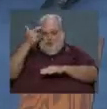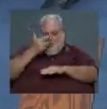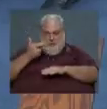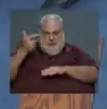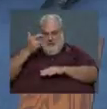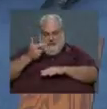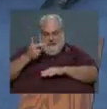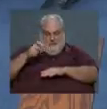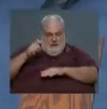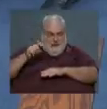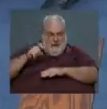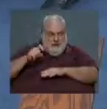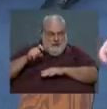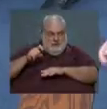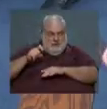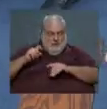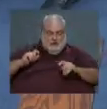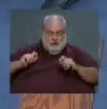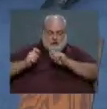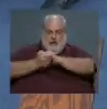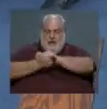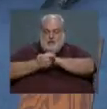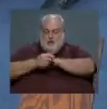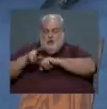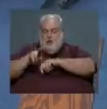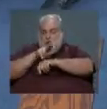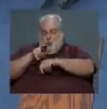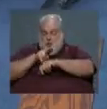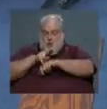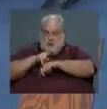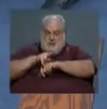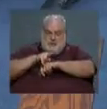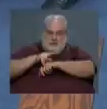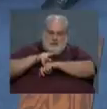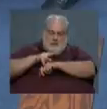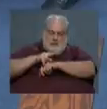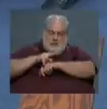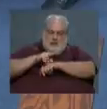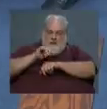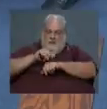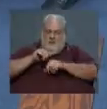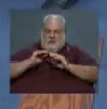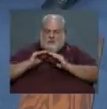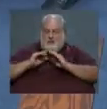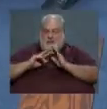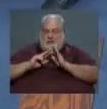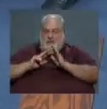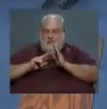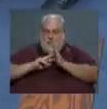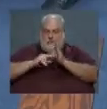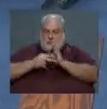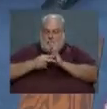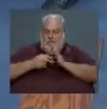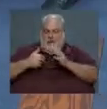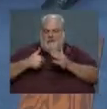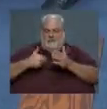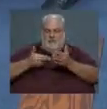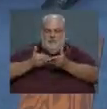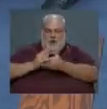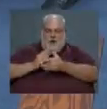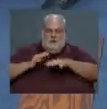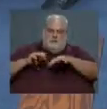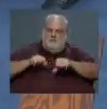to change that use, use that property for the city's purposes, we have the right to go in and do